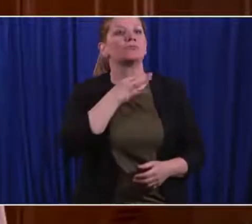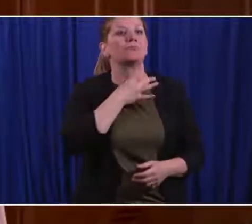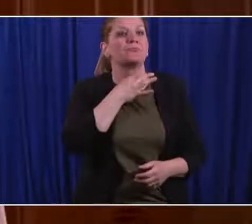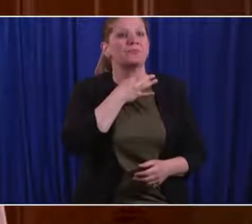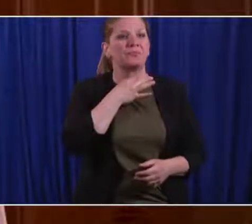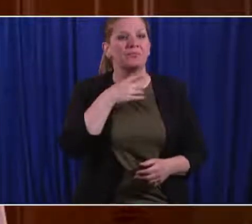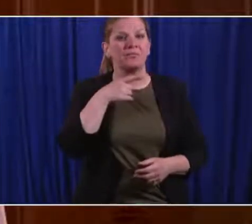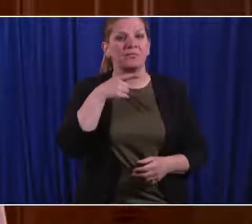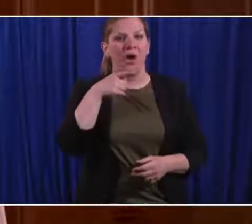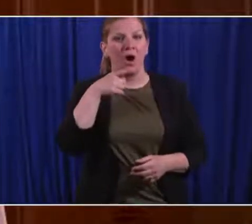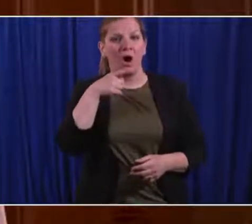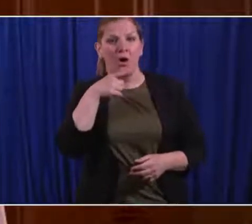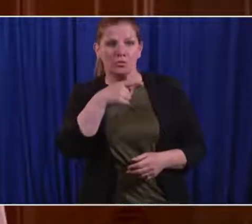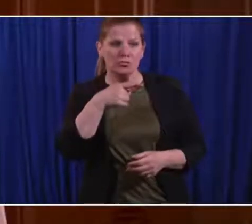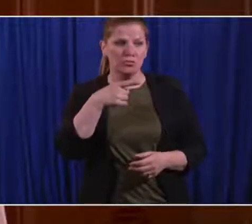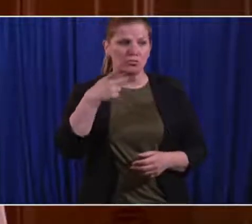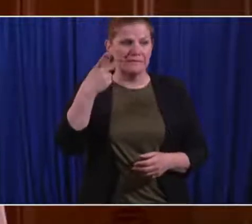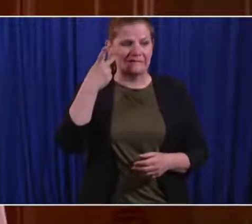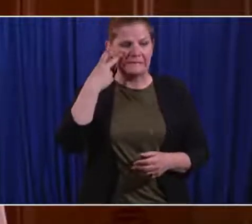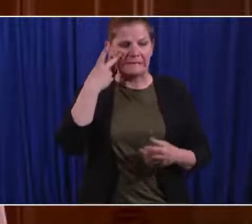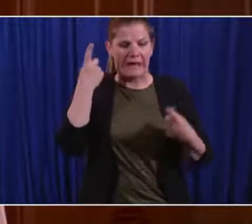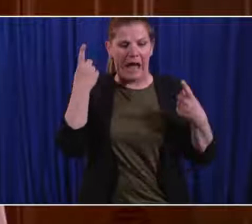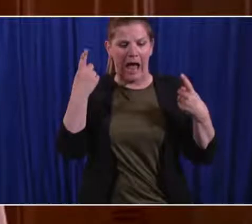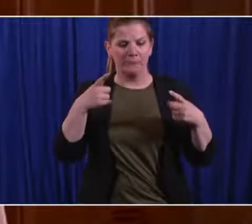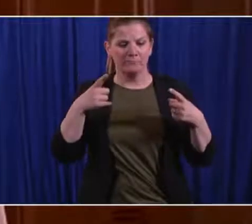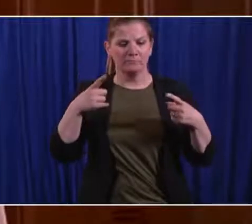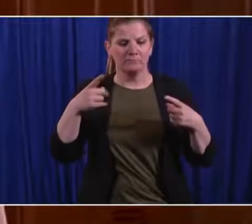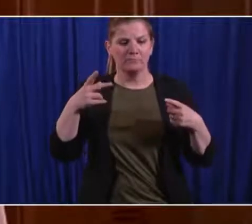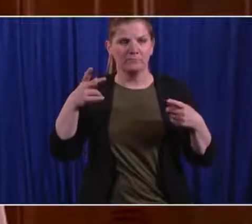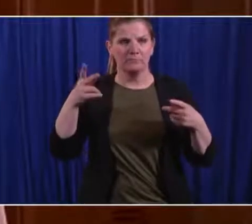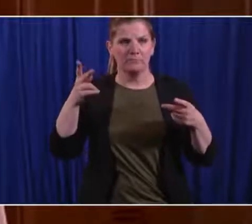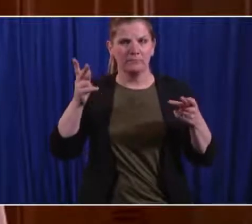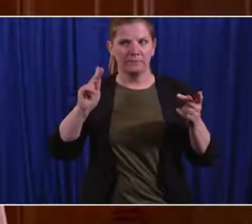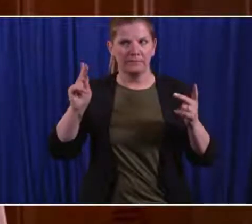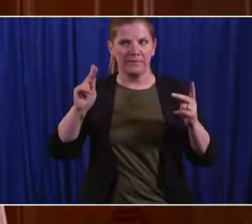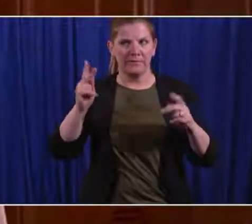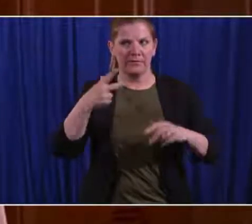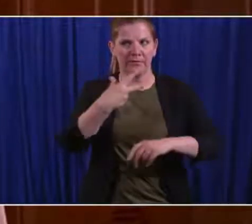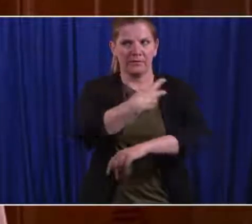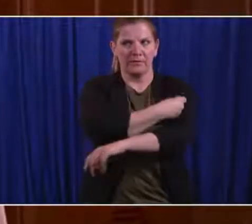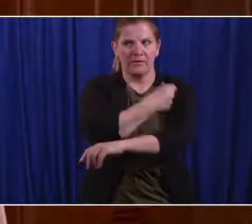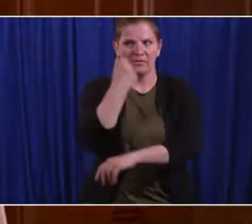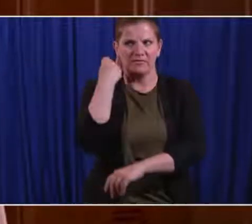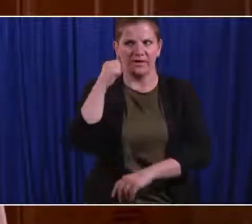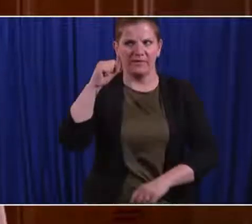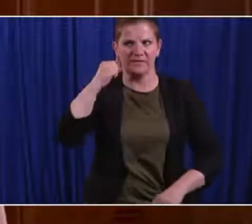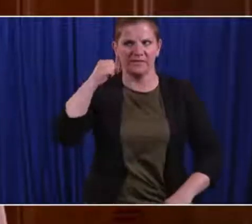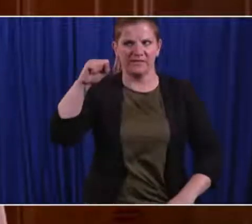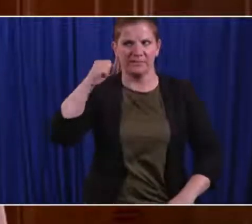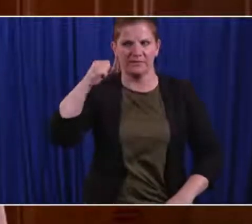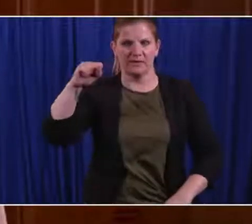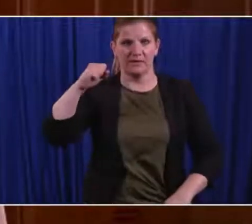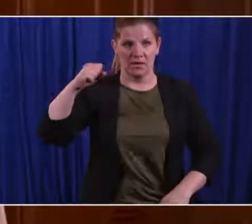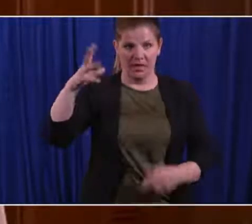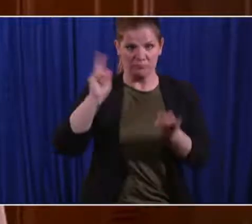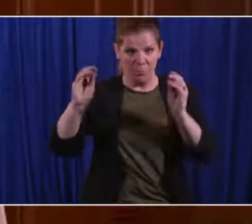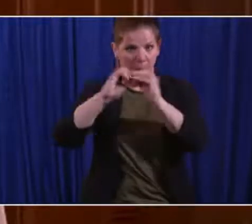hesitancy is starting to we're starting to hit a wall with vaccine hesitancy in some areas? Look,